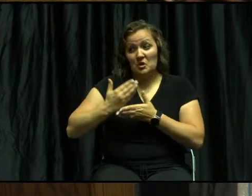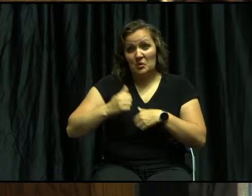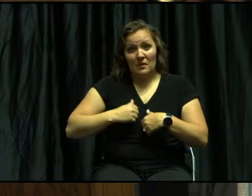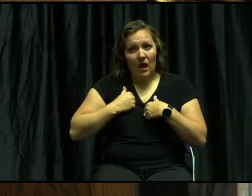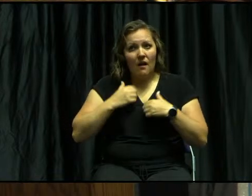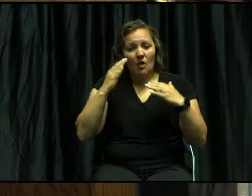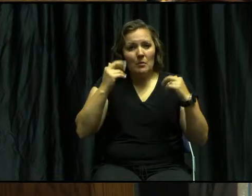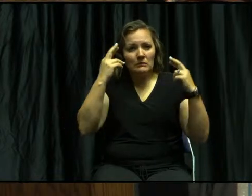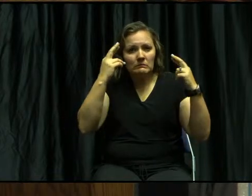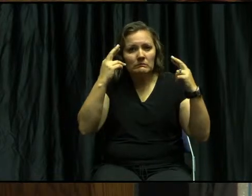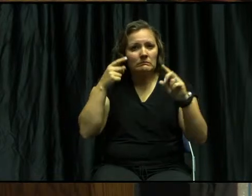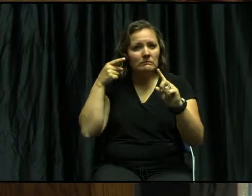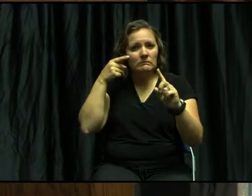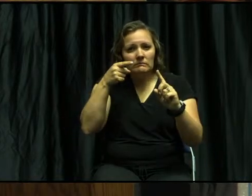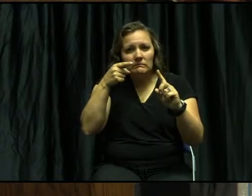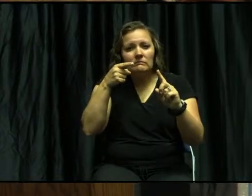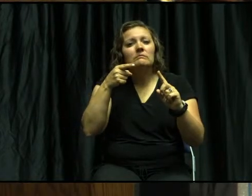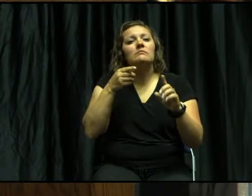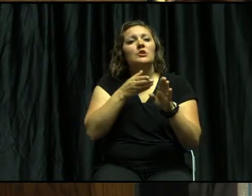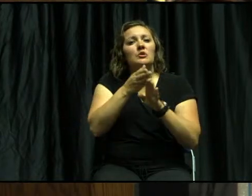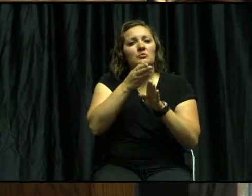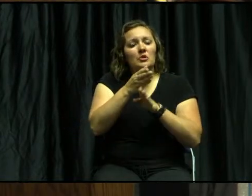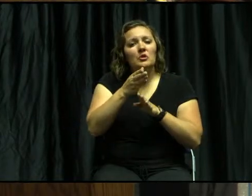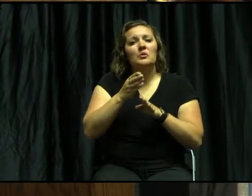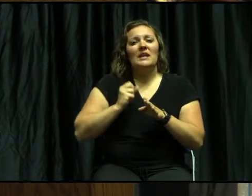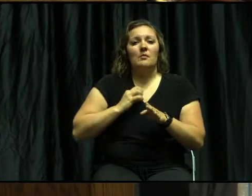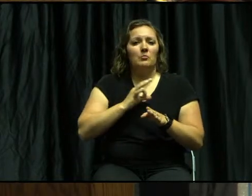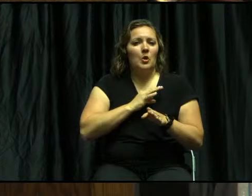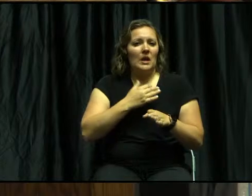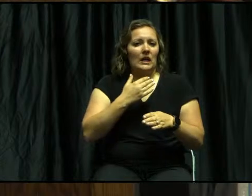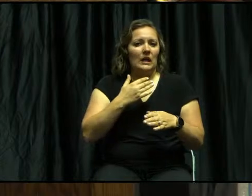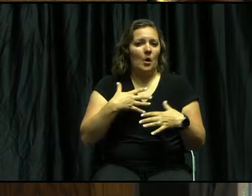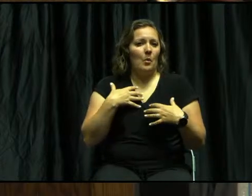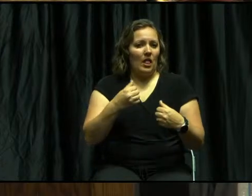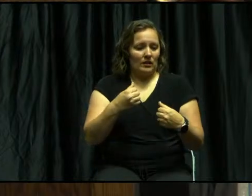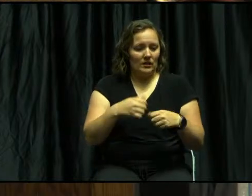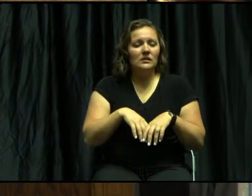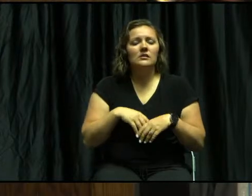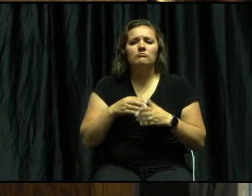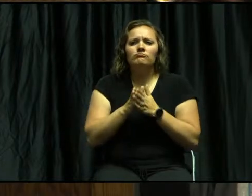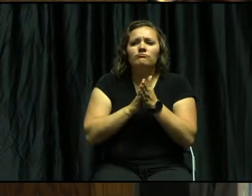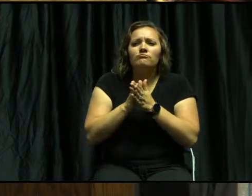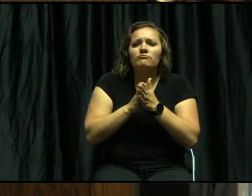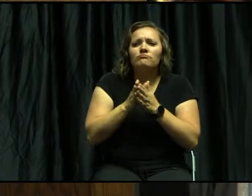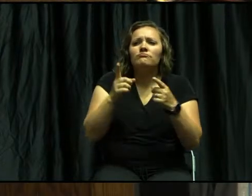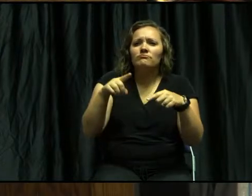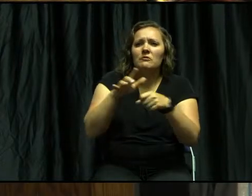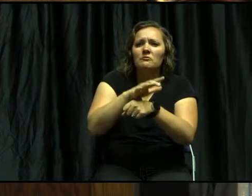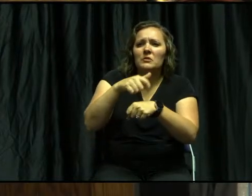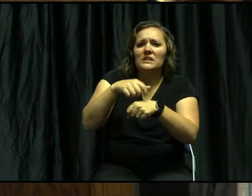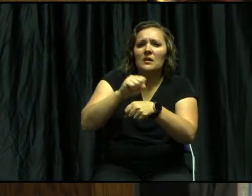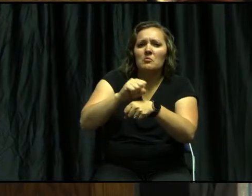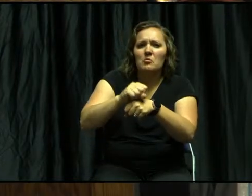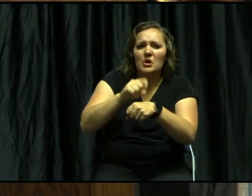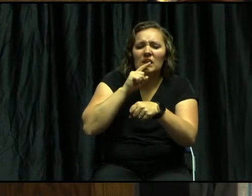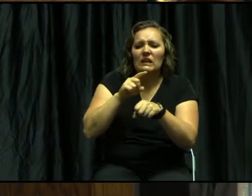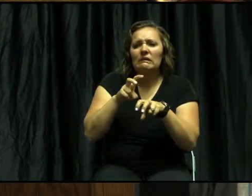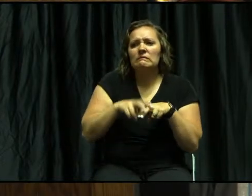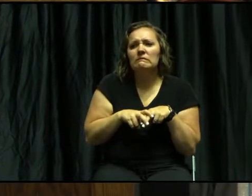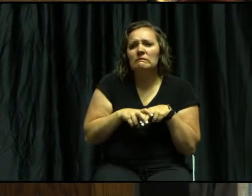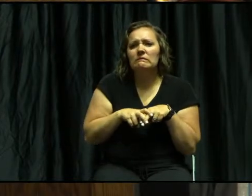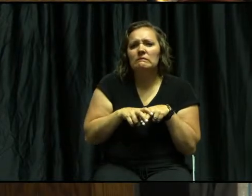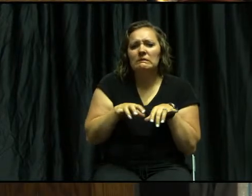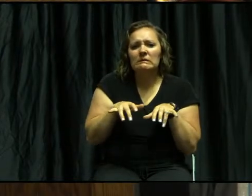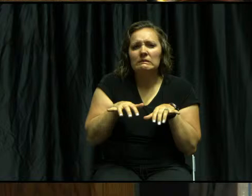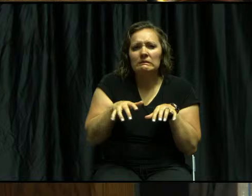to pursue a career in employee wellness. She is passionate about keeping those working full-time in sedentary jobs active and